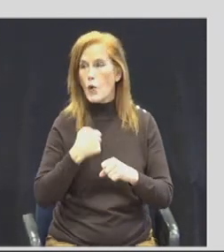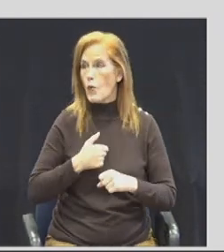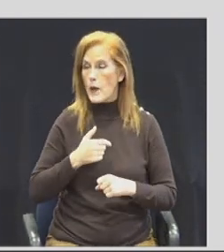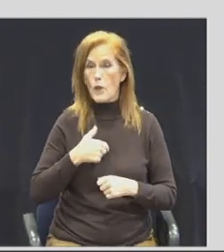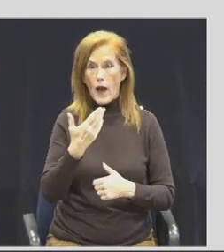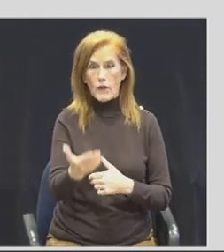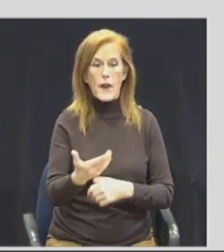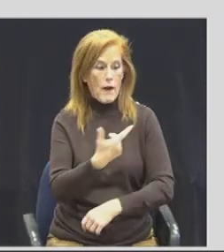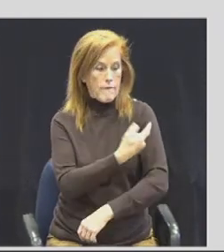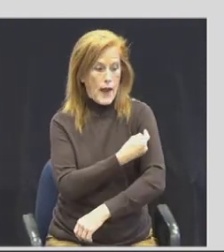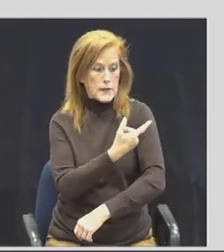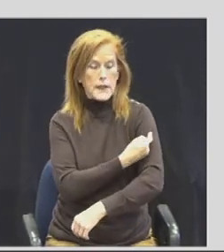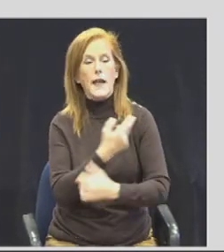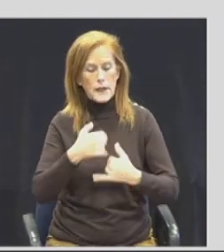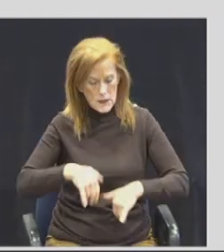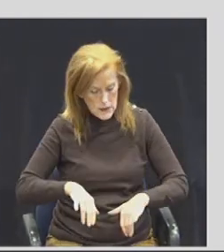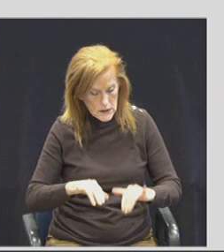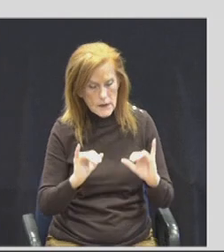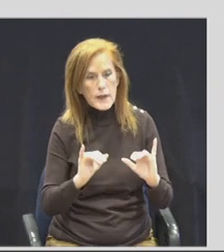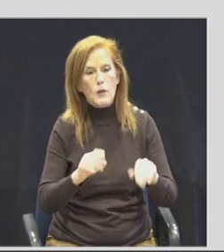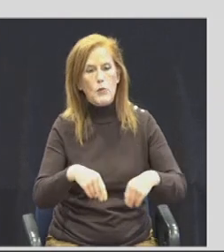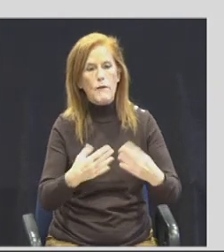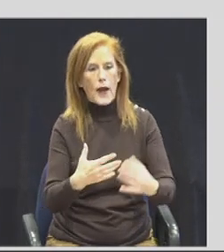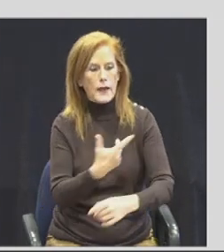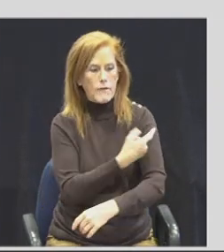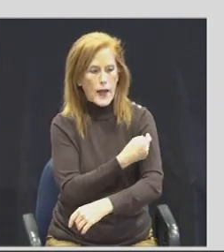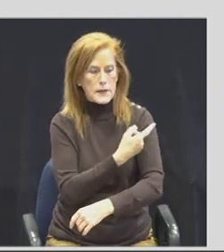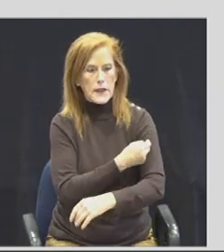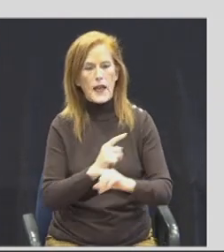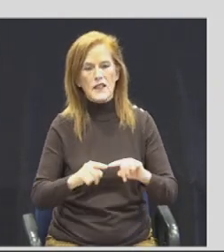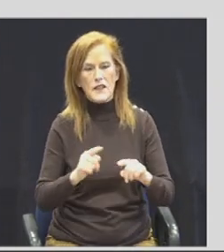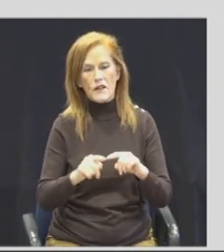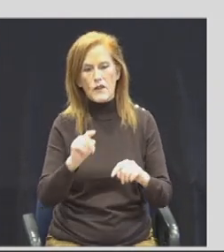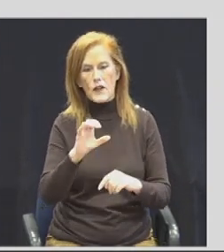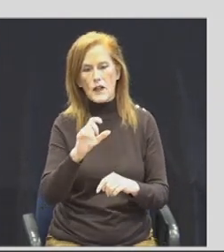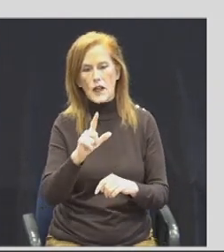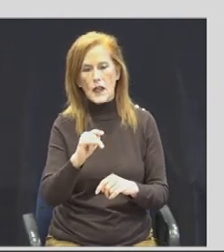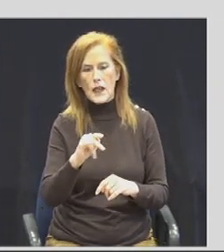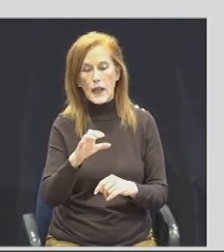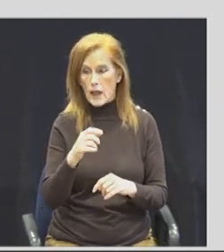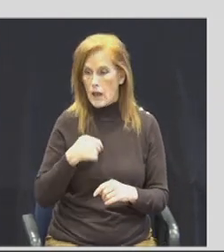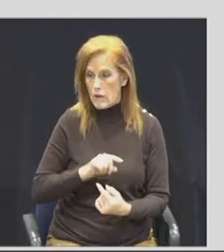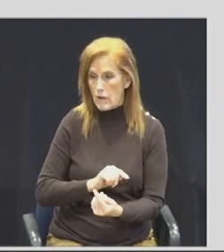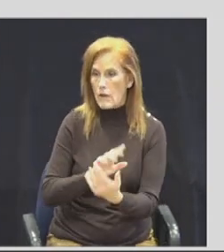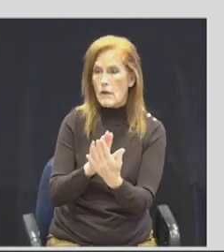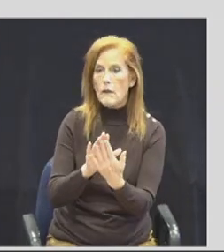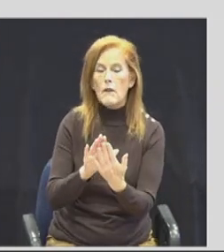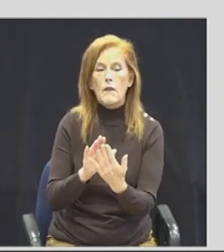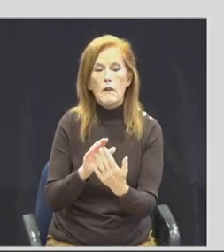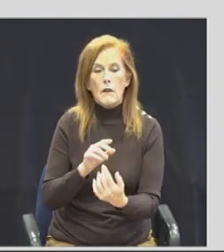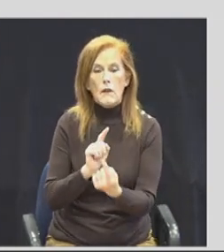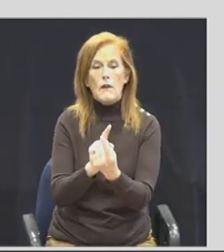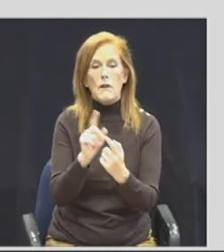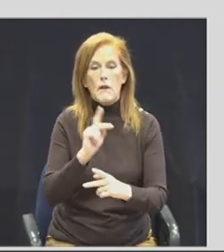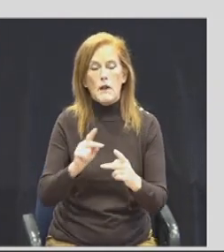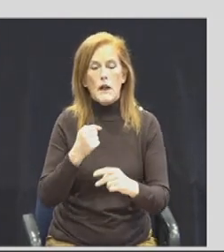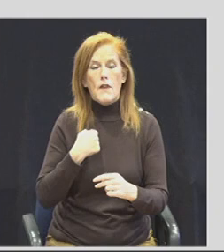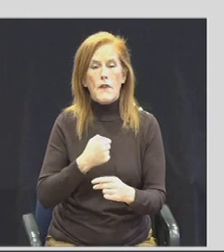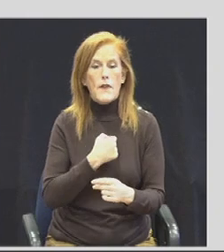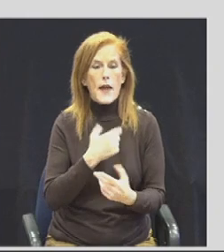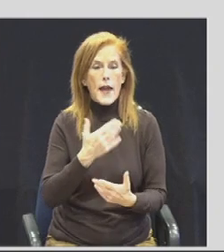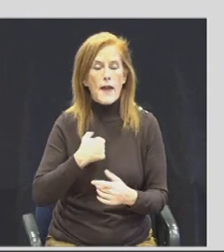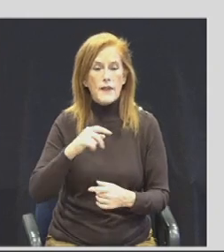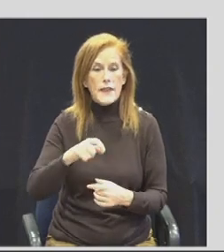giving vaccines and are still giving vaccines at vaccine clinics. And when you run into people that have access needs that are